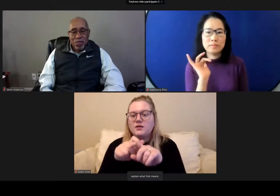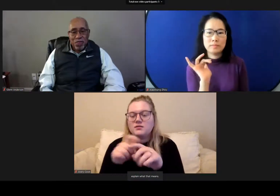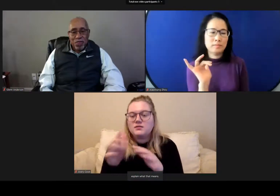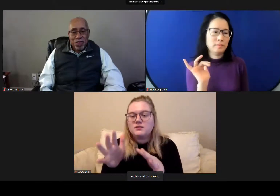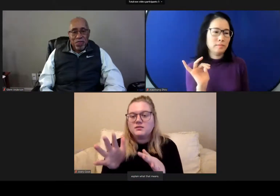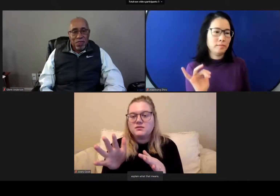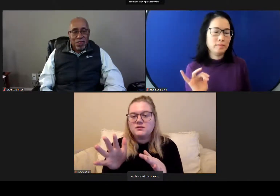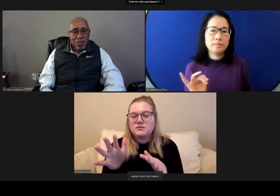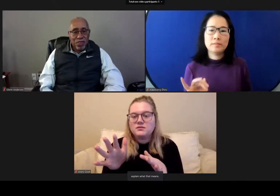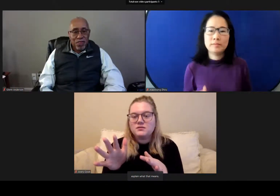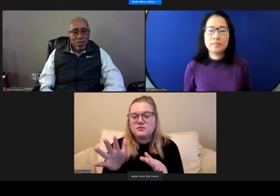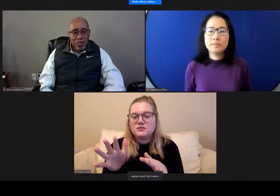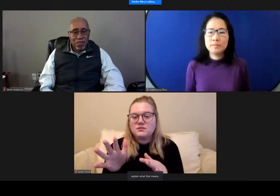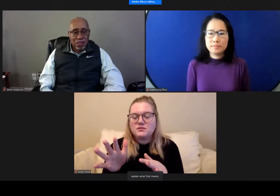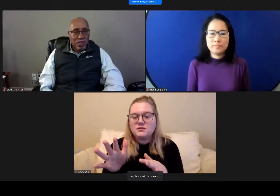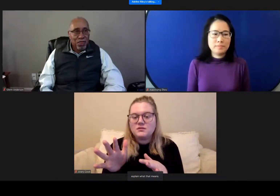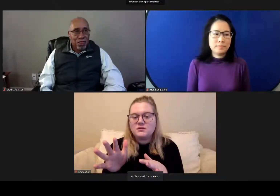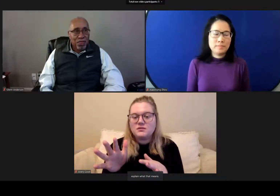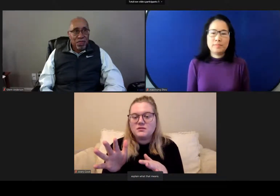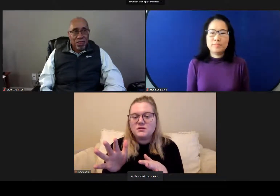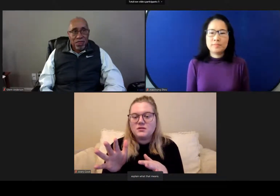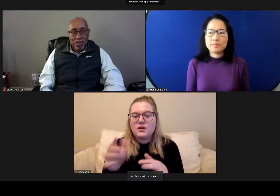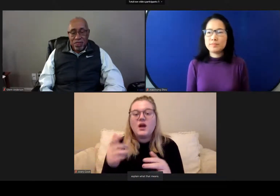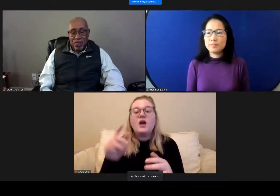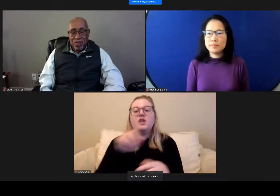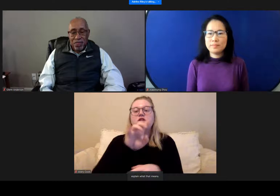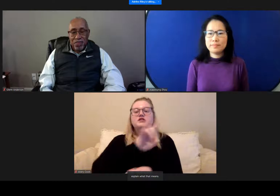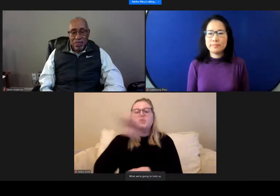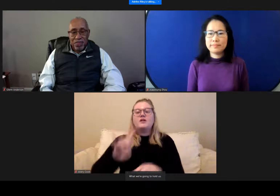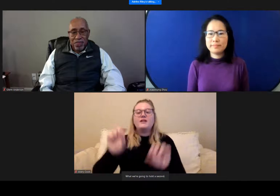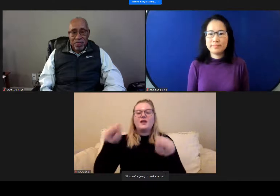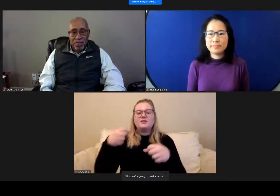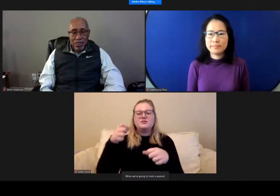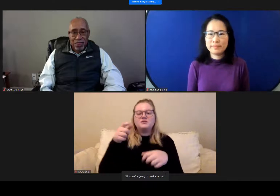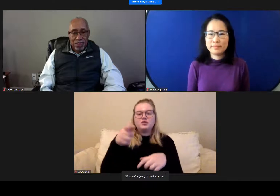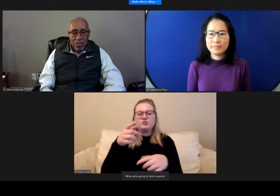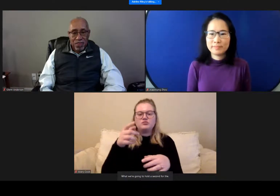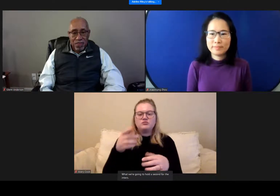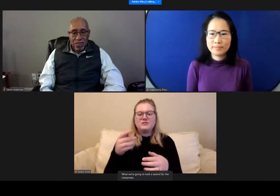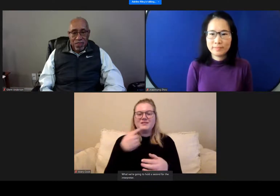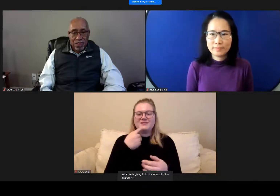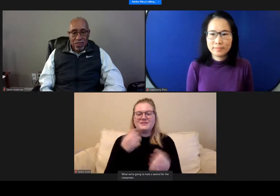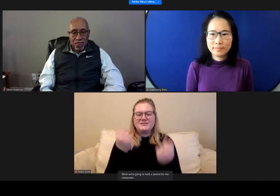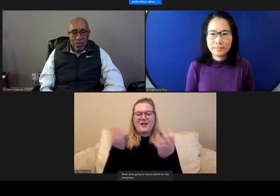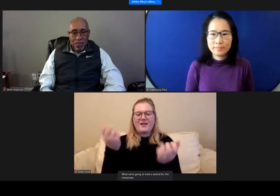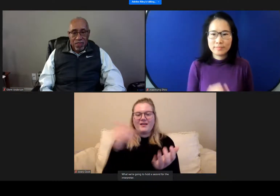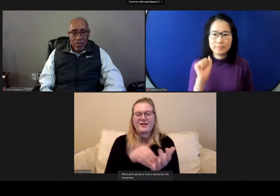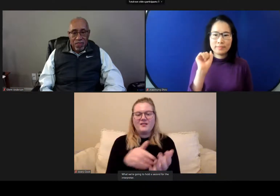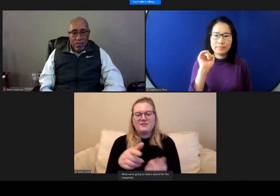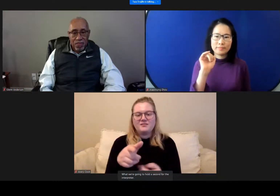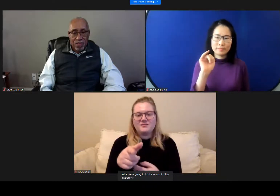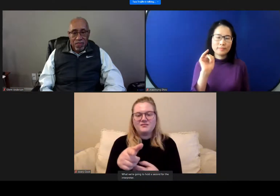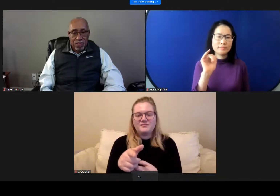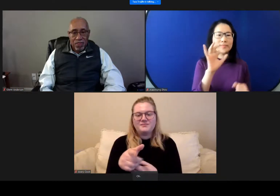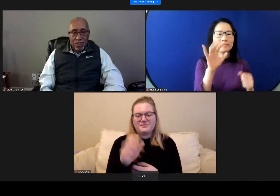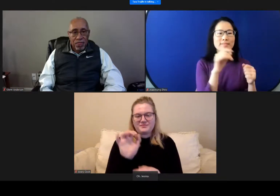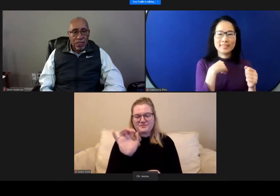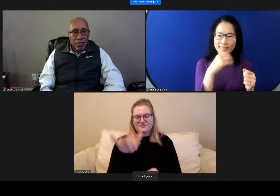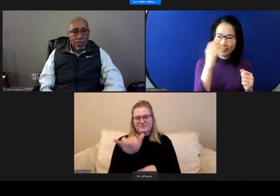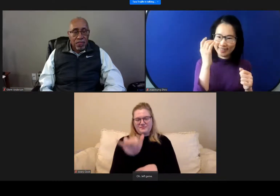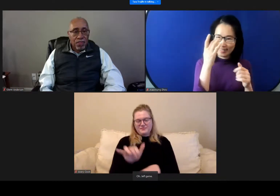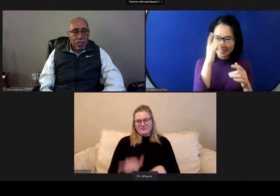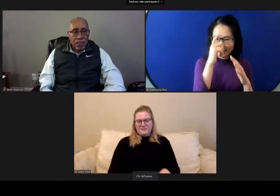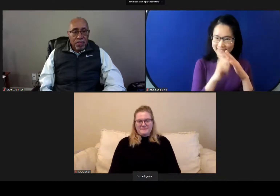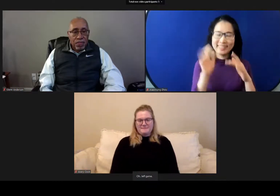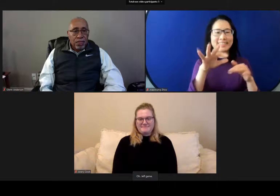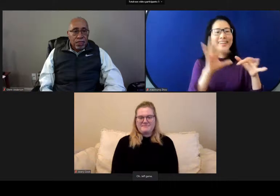Oh, hold on, Deaf what? we're gonna hold a second for the interpreter. Oh, deaf gain. Okay, thanks,